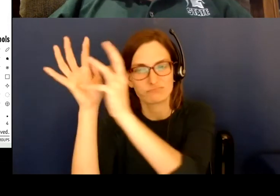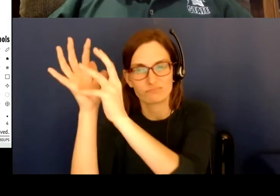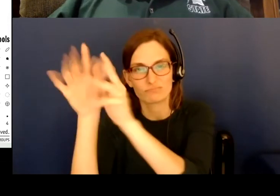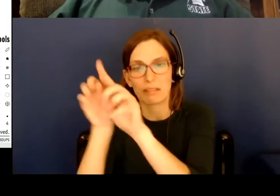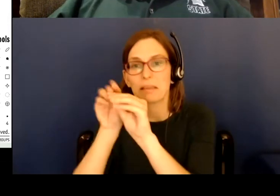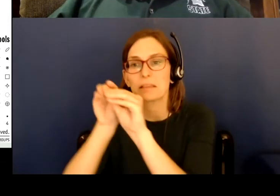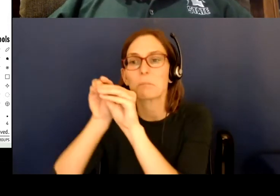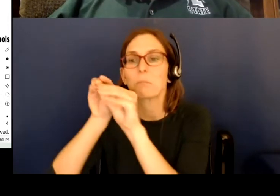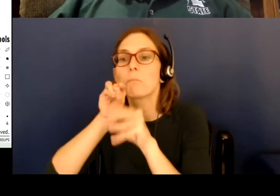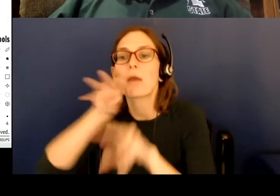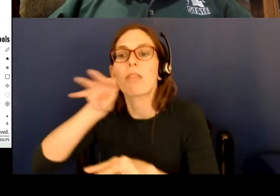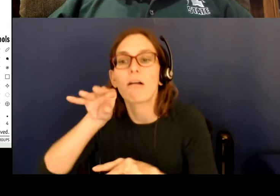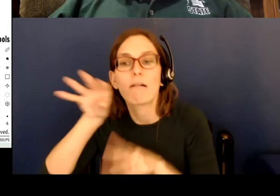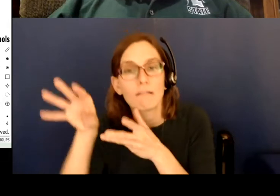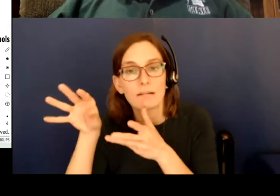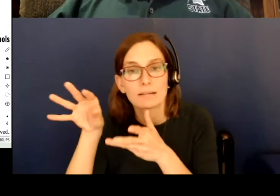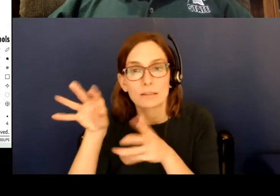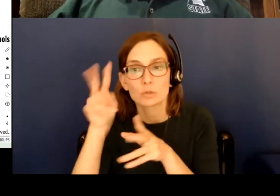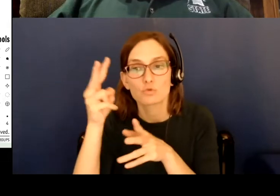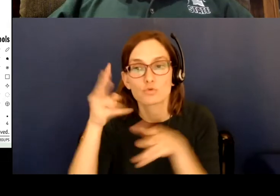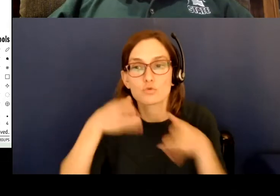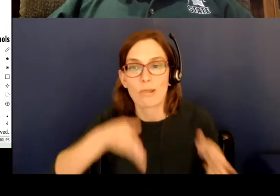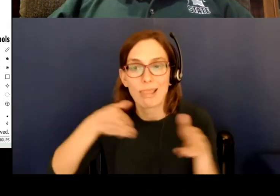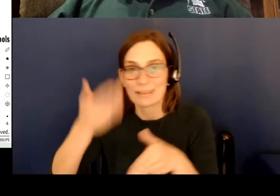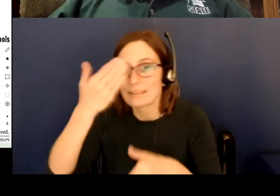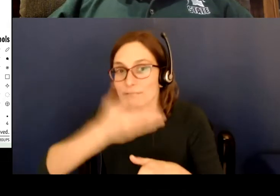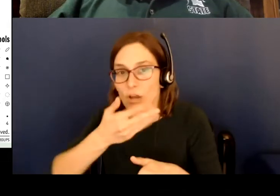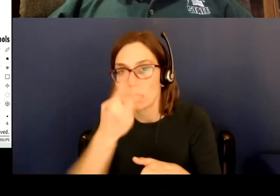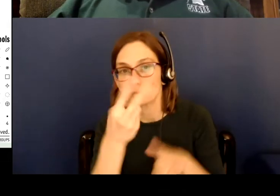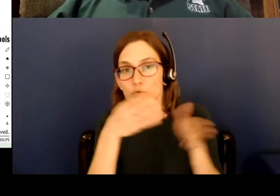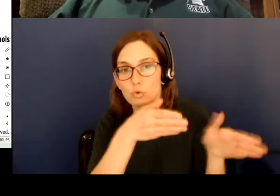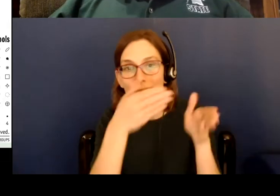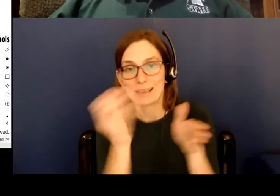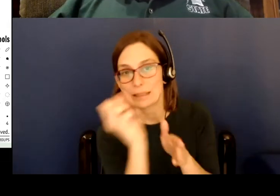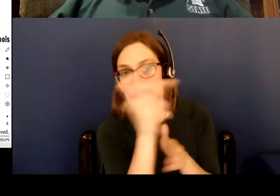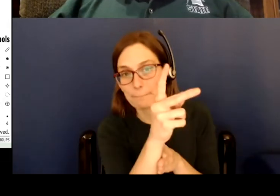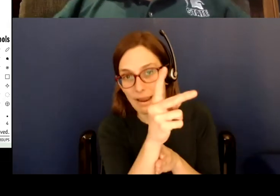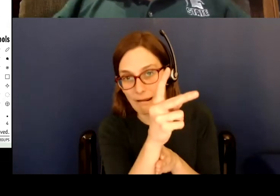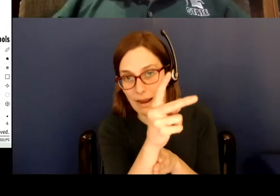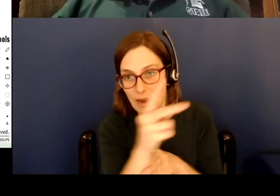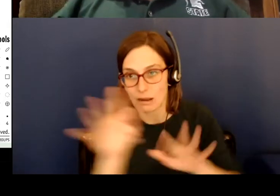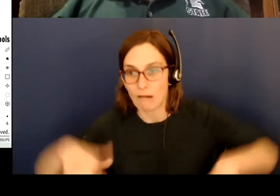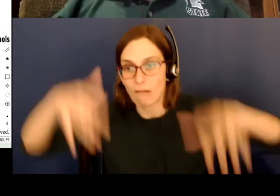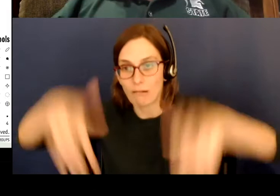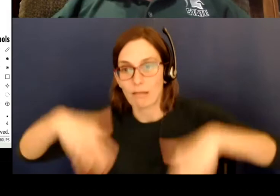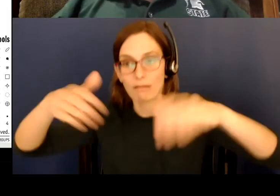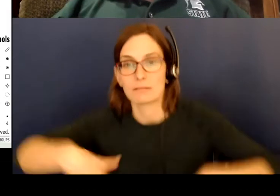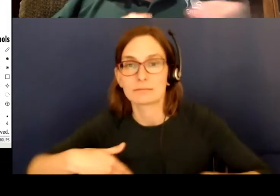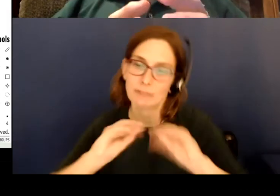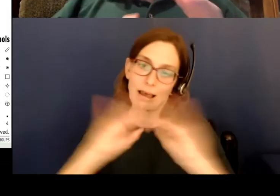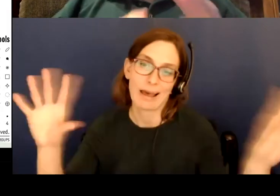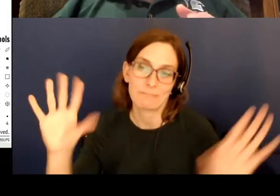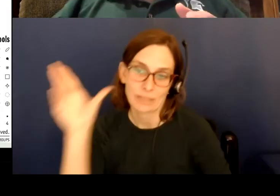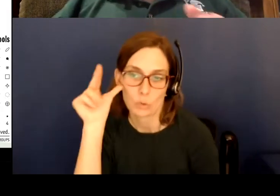the horse. It has 2 legs in front. It has 2 legs in the back. It's at full gallop. This is obviously a horse. I